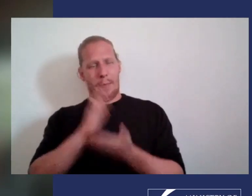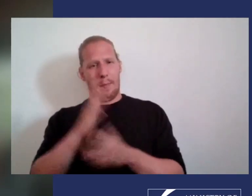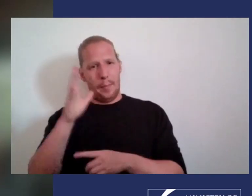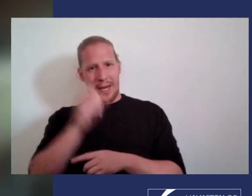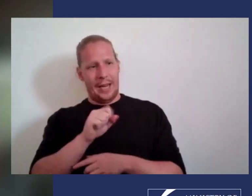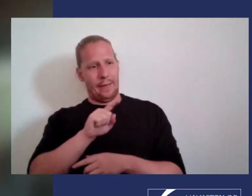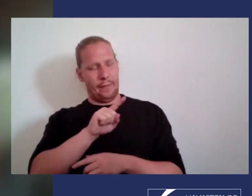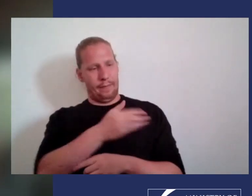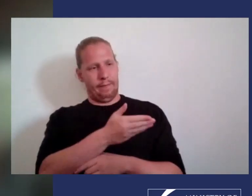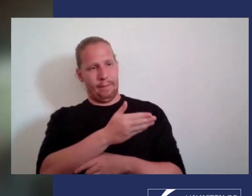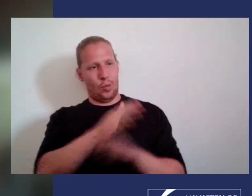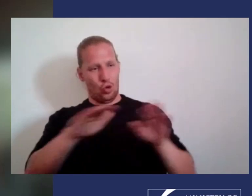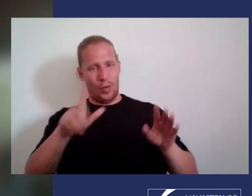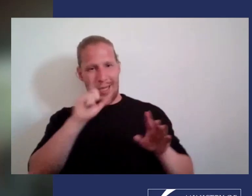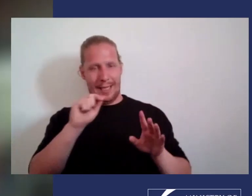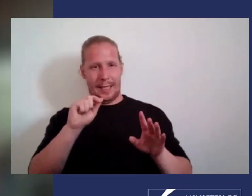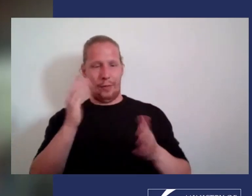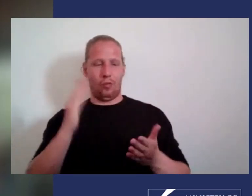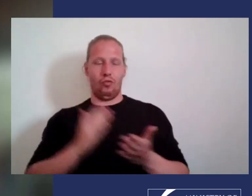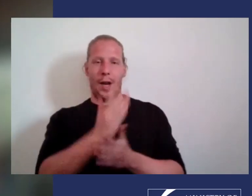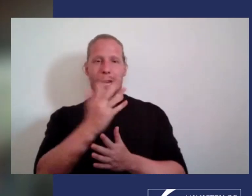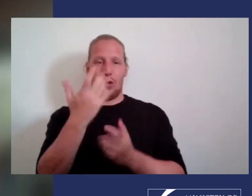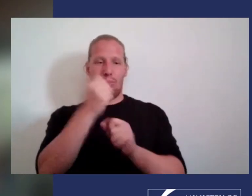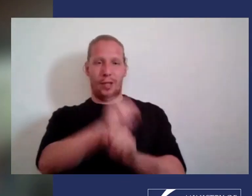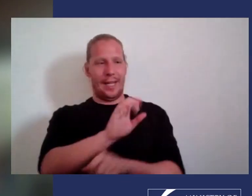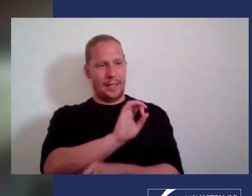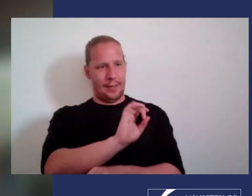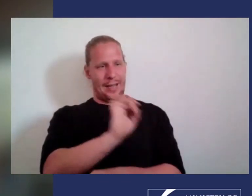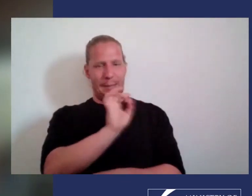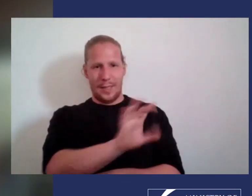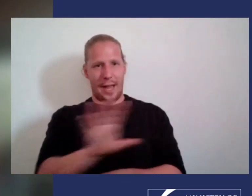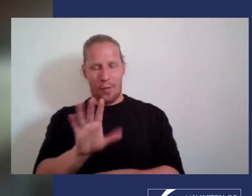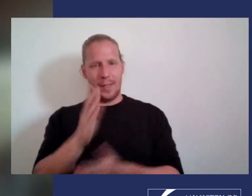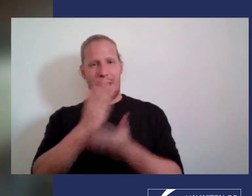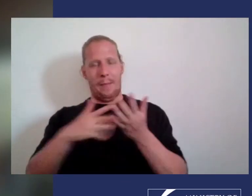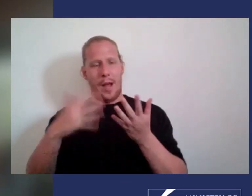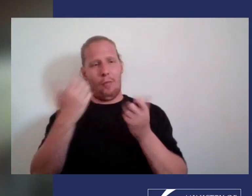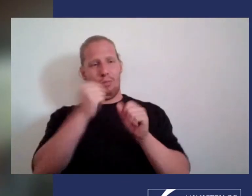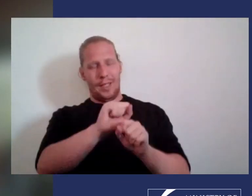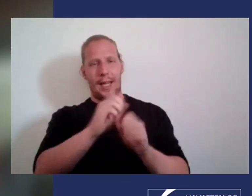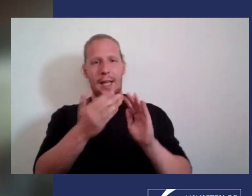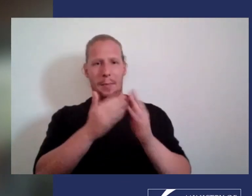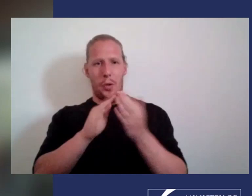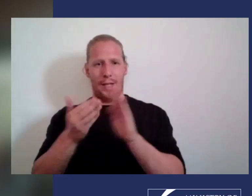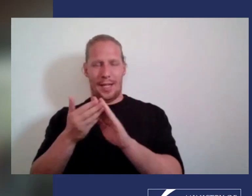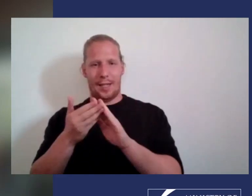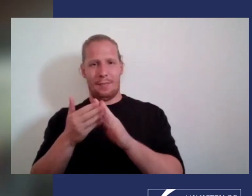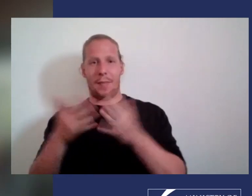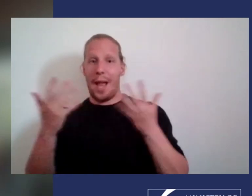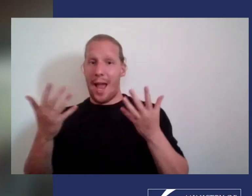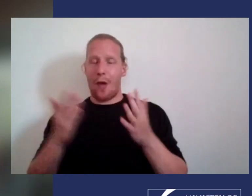protect themselves and to be part of protecting the community and their family, which is what happens when kids get vaccinated.